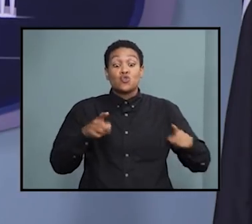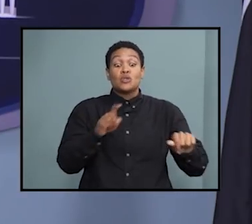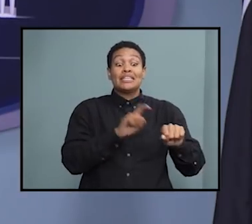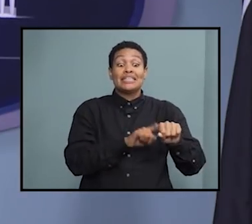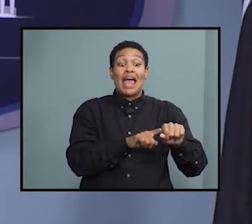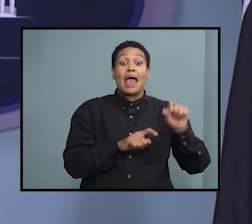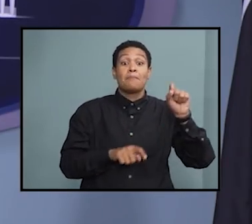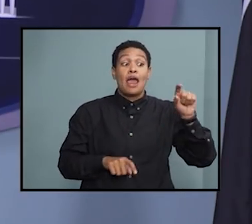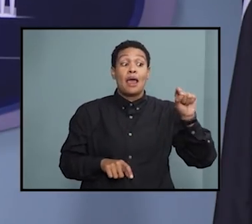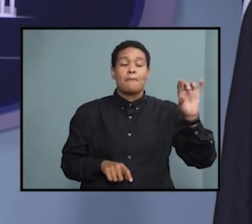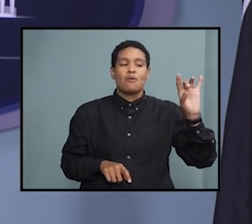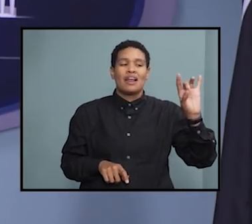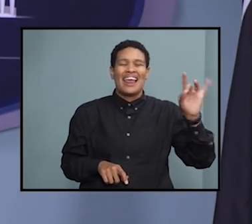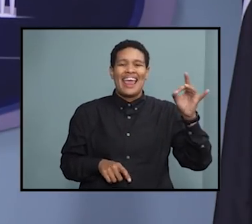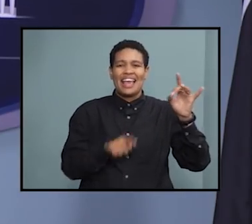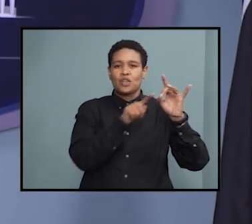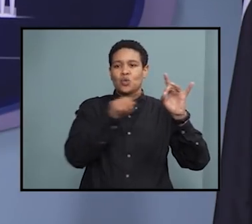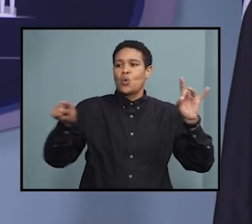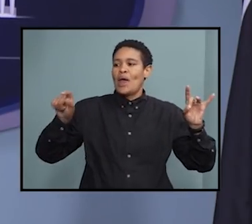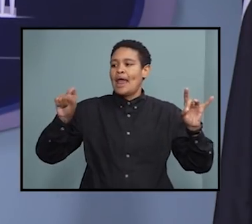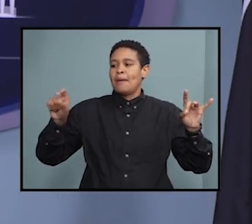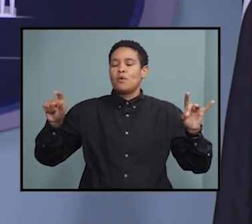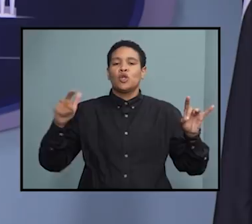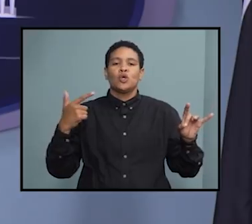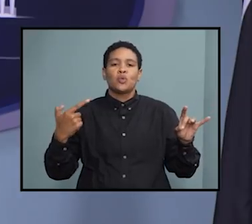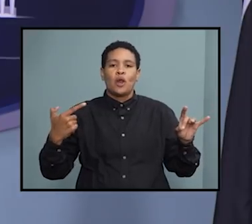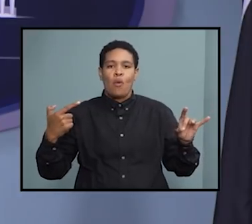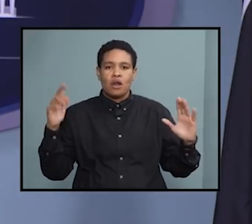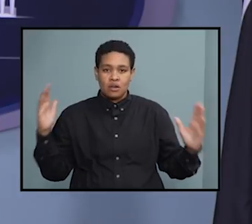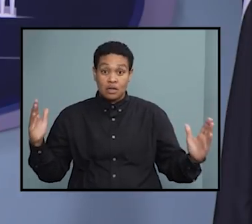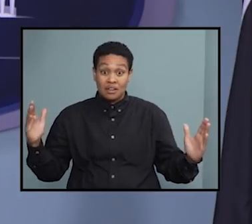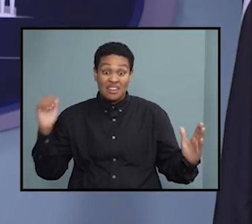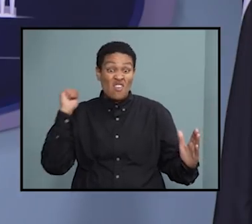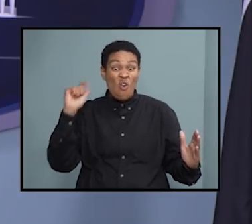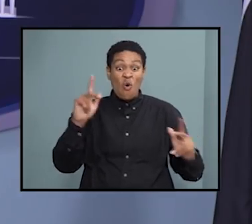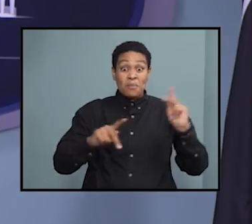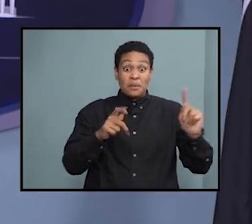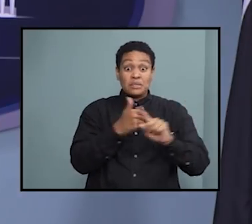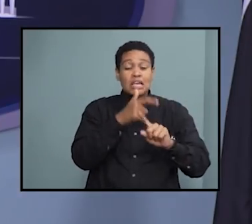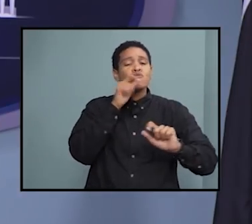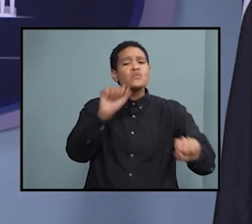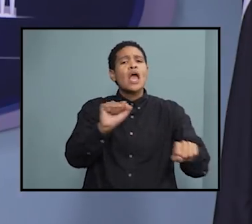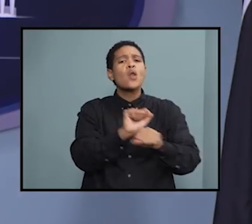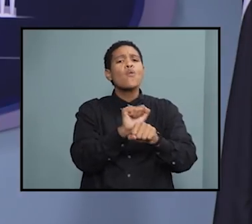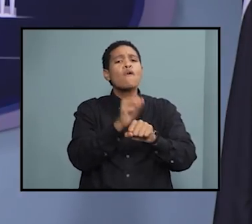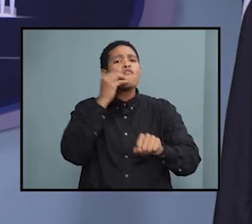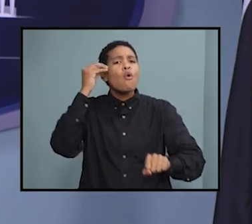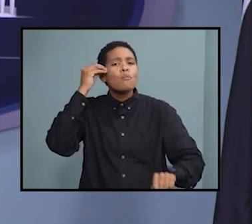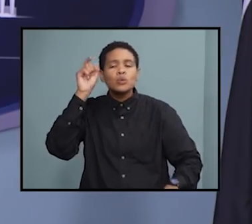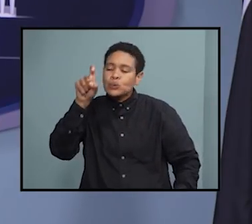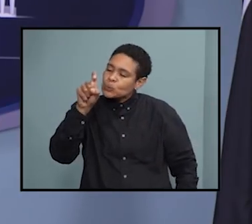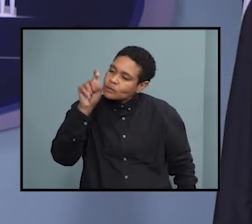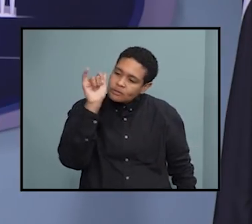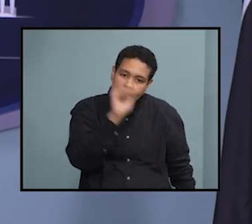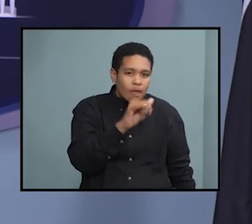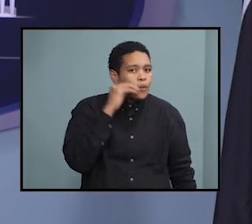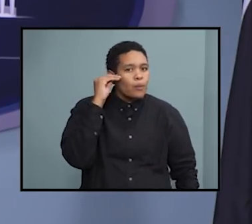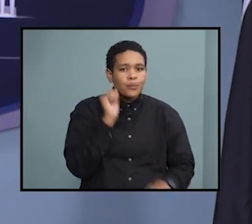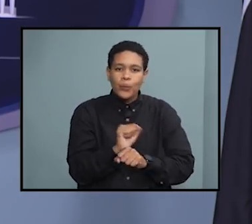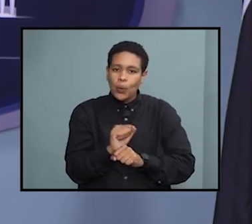period April 8 to April 21, all persons who can work from home should work from